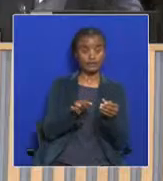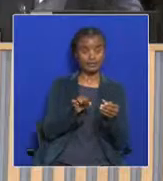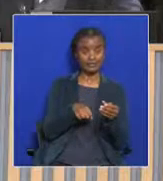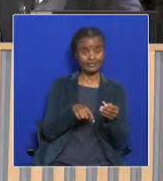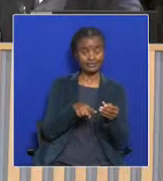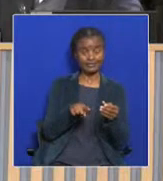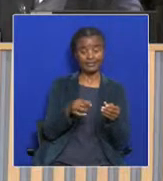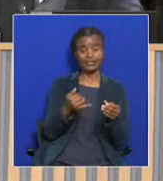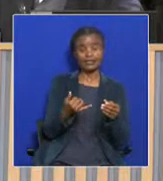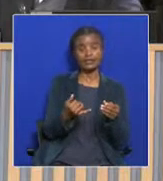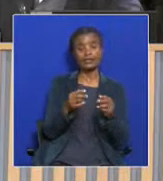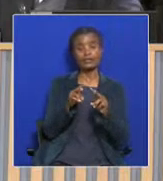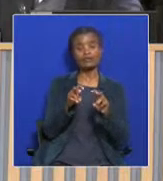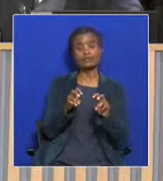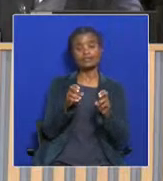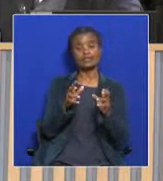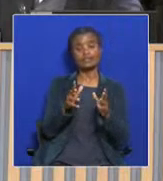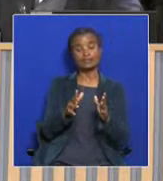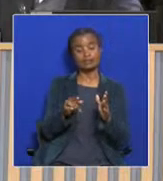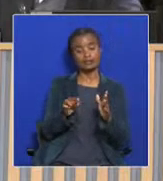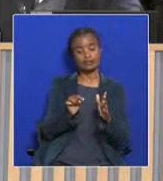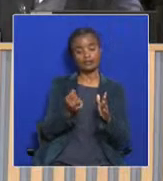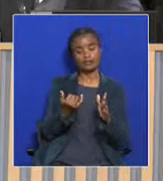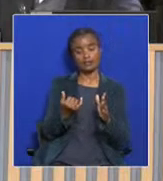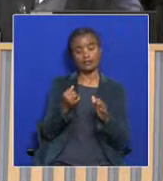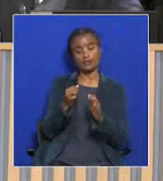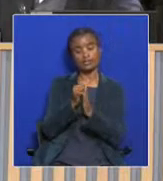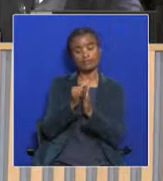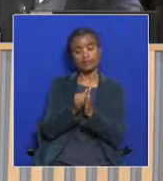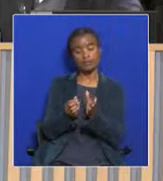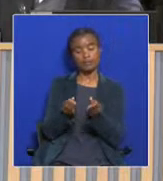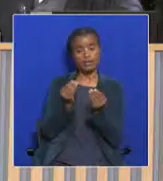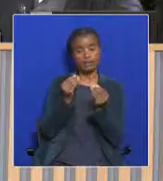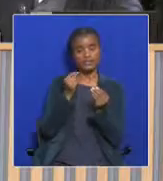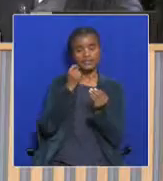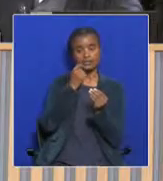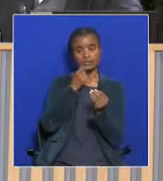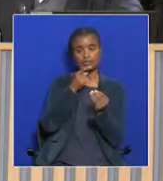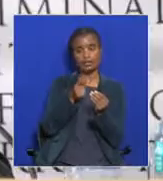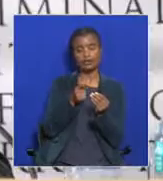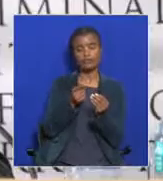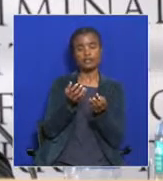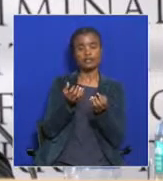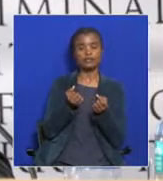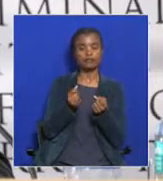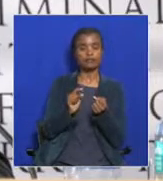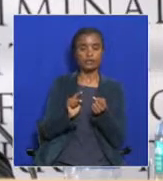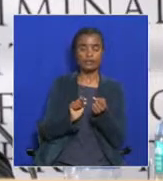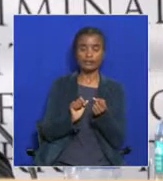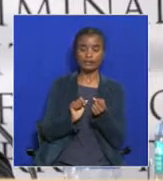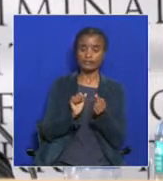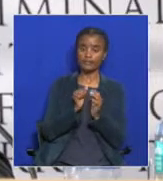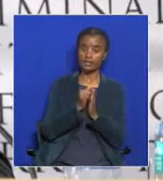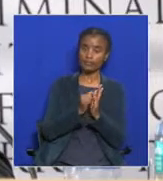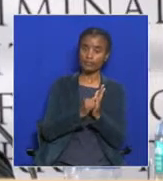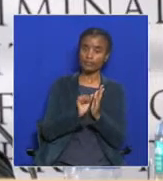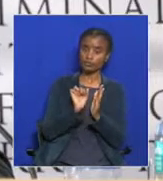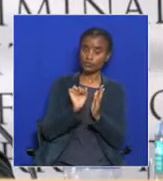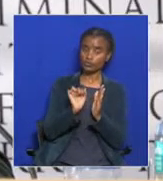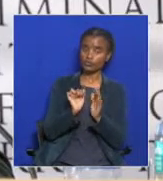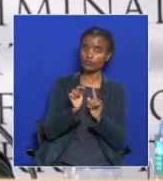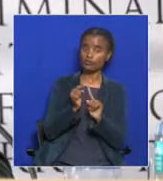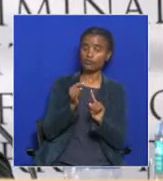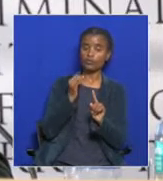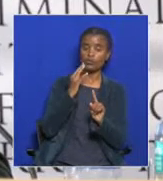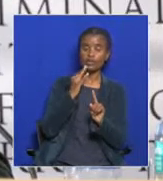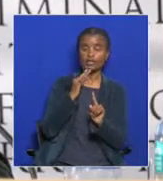investigator that obtains this statement, says, I have received, amongst others, the statement you made in July 2021. Please